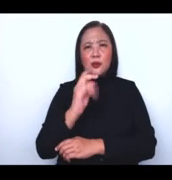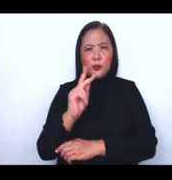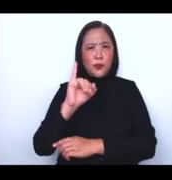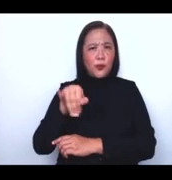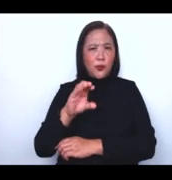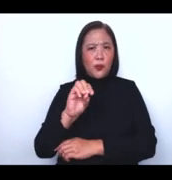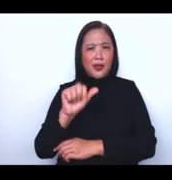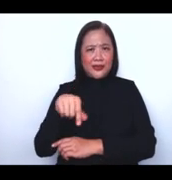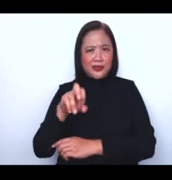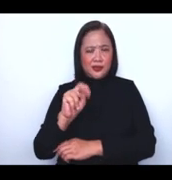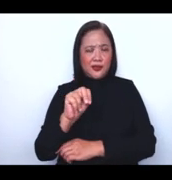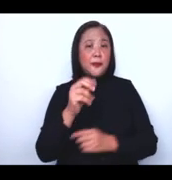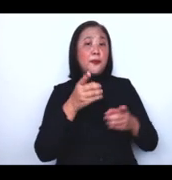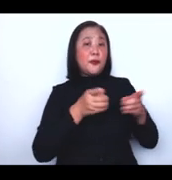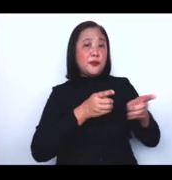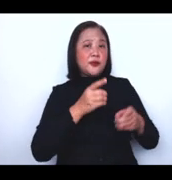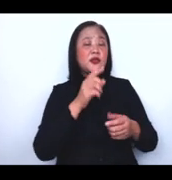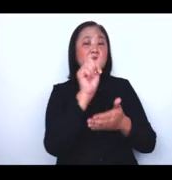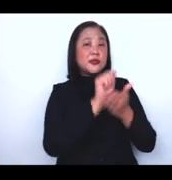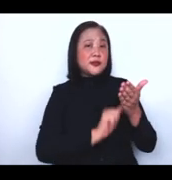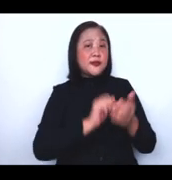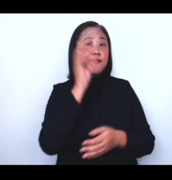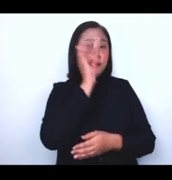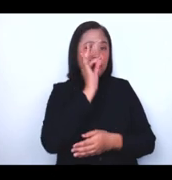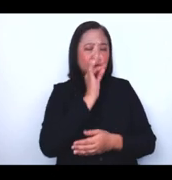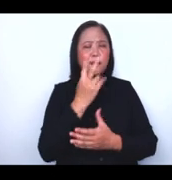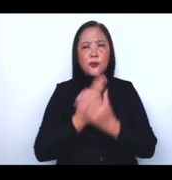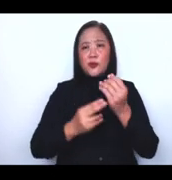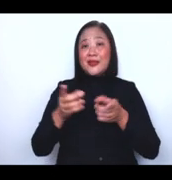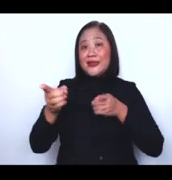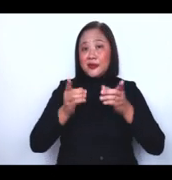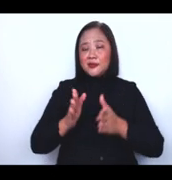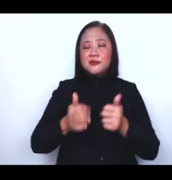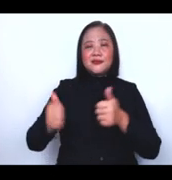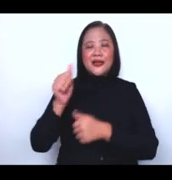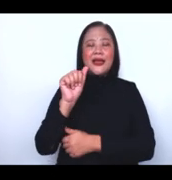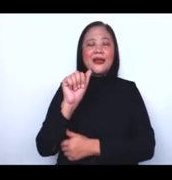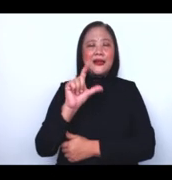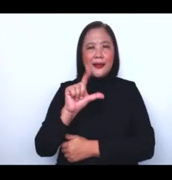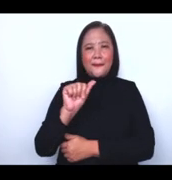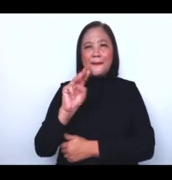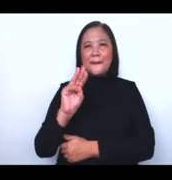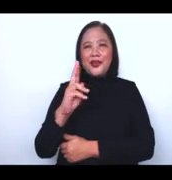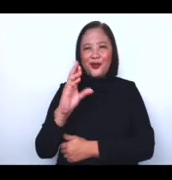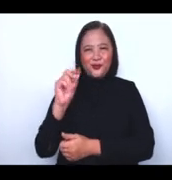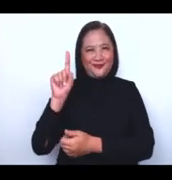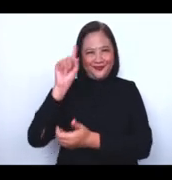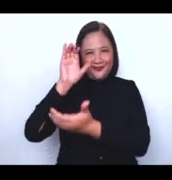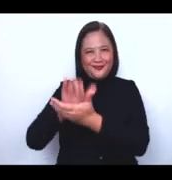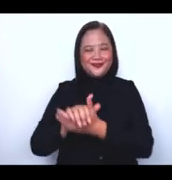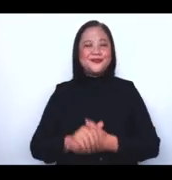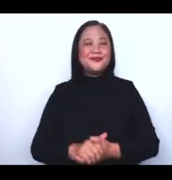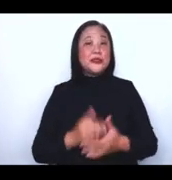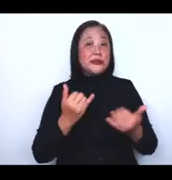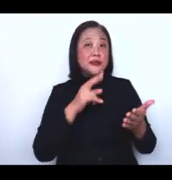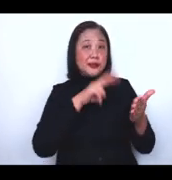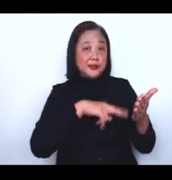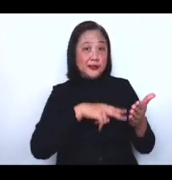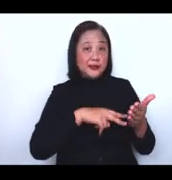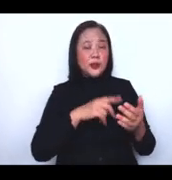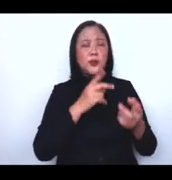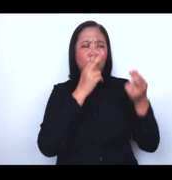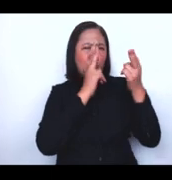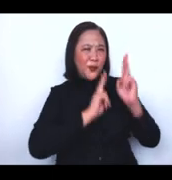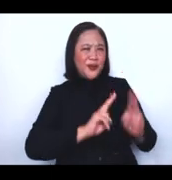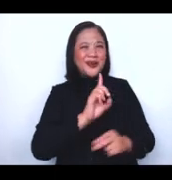of the Artist as Filipino, both directed by her husband, Lamberto. Thus, this reading not only